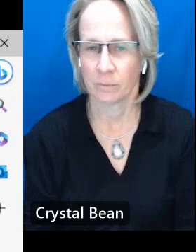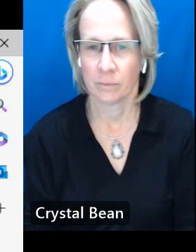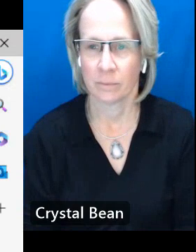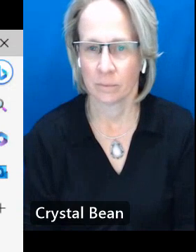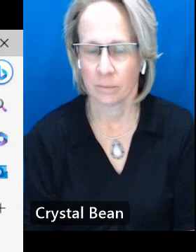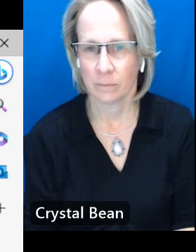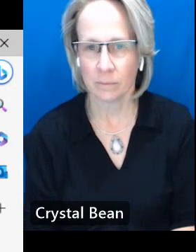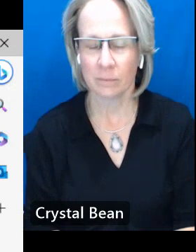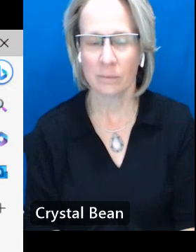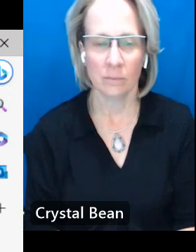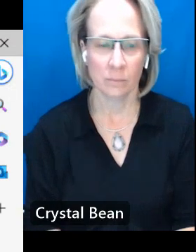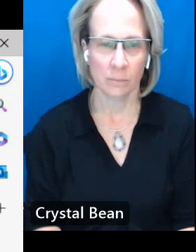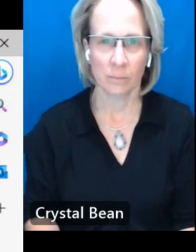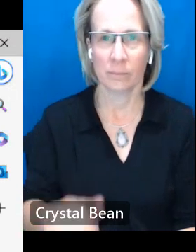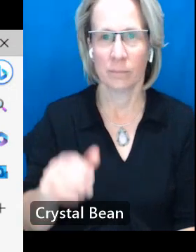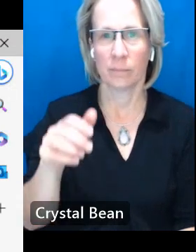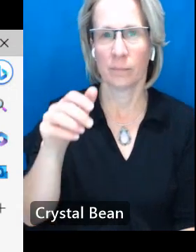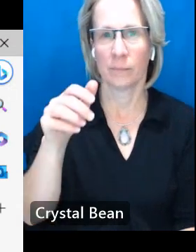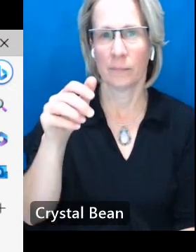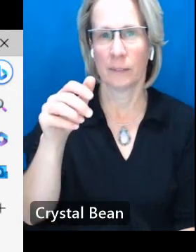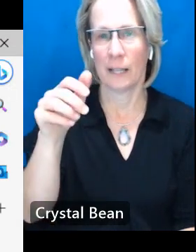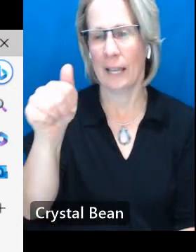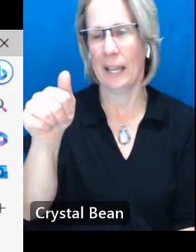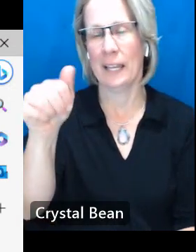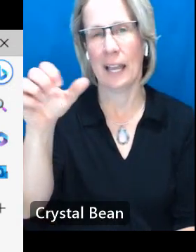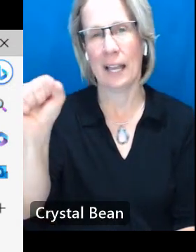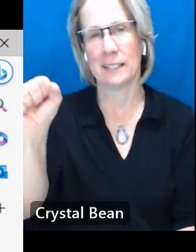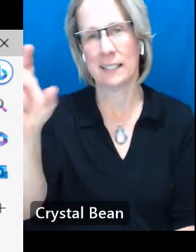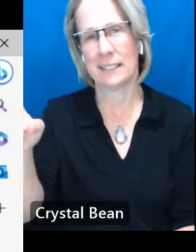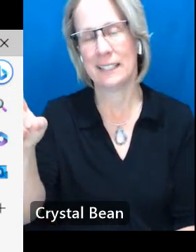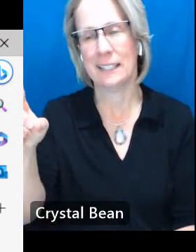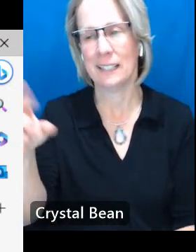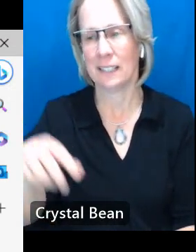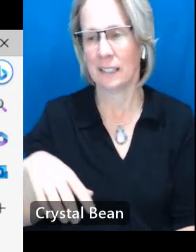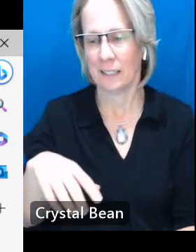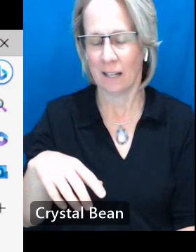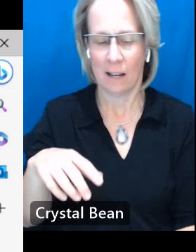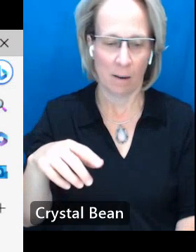ASD Administrative Services Division. Most bigger agencies have one of those.